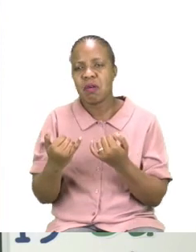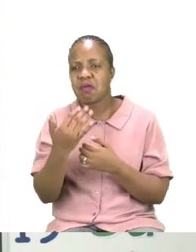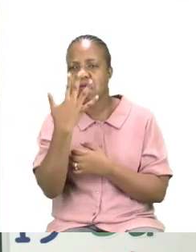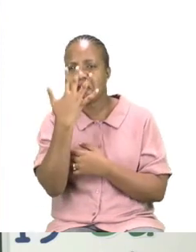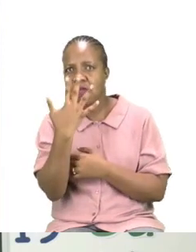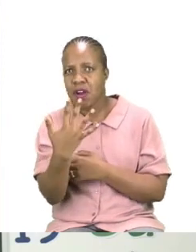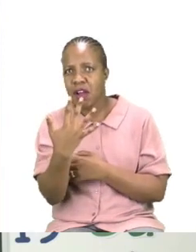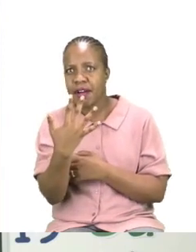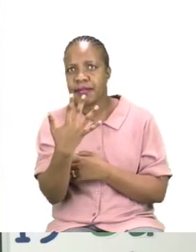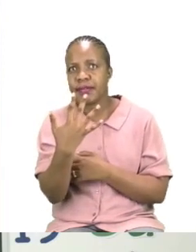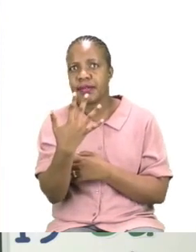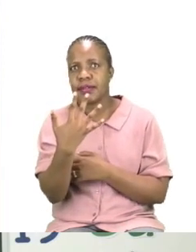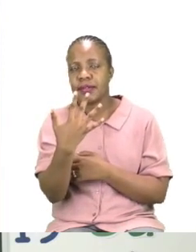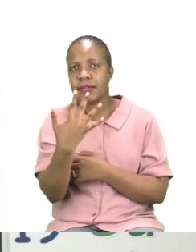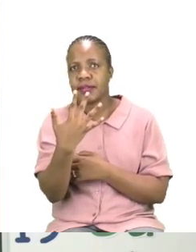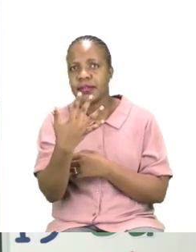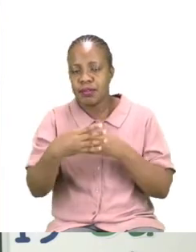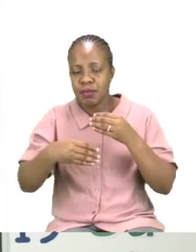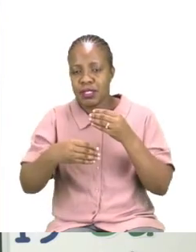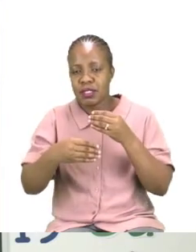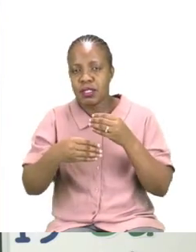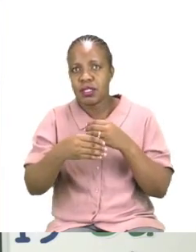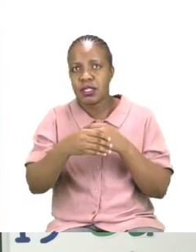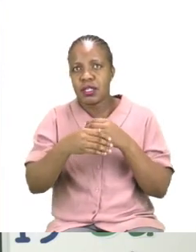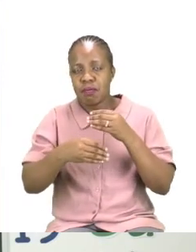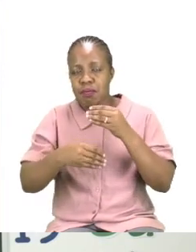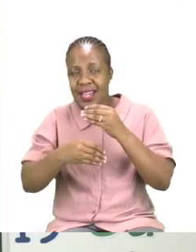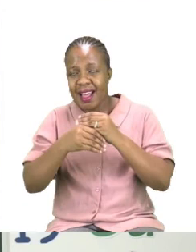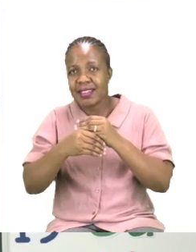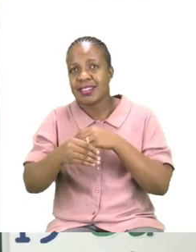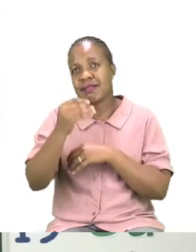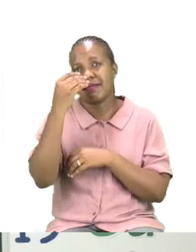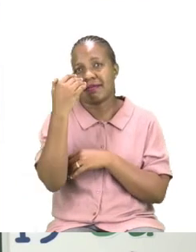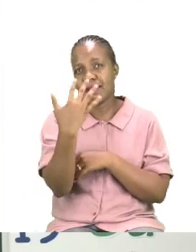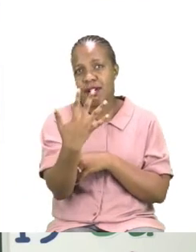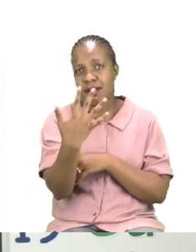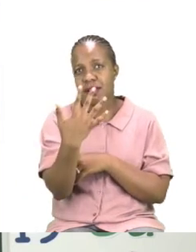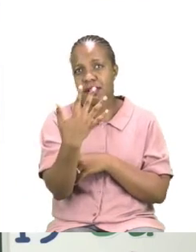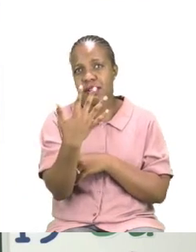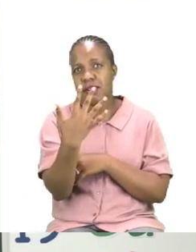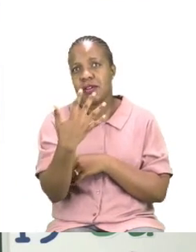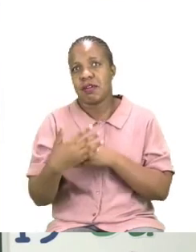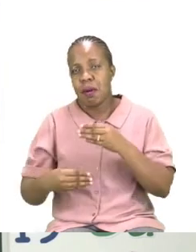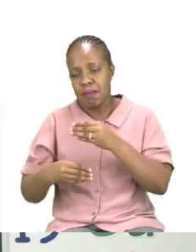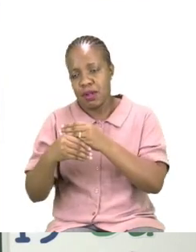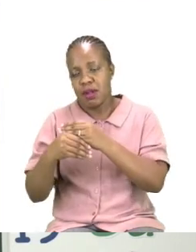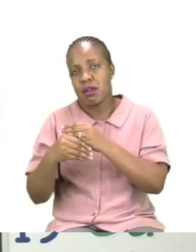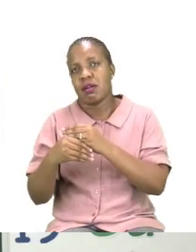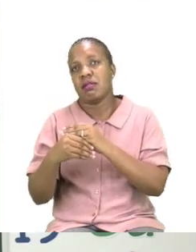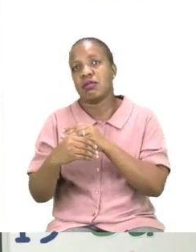unit. So we bring them down and we say plus 5